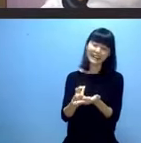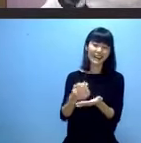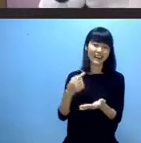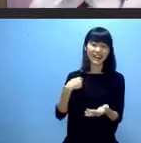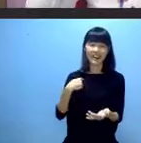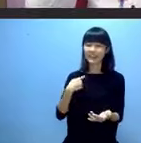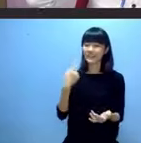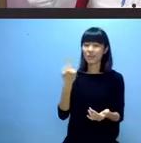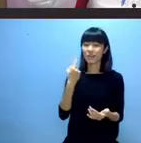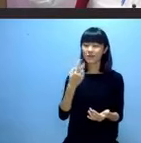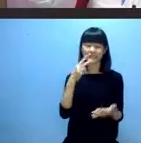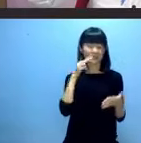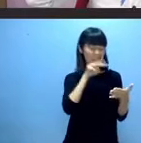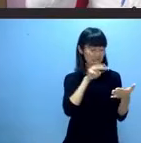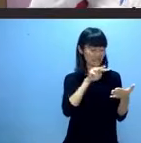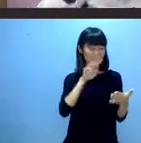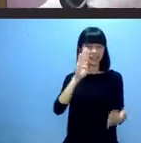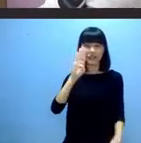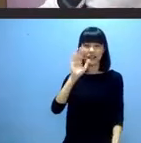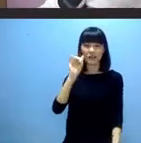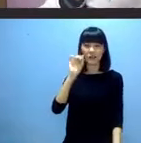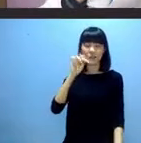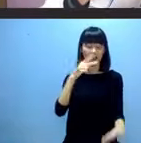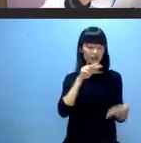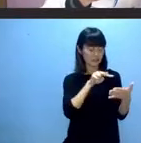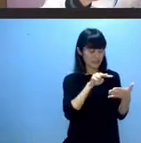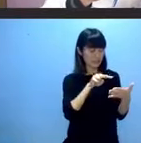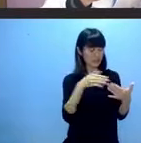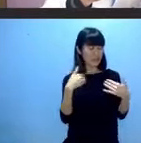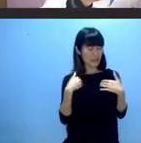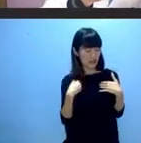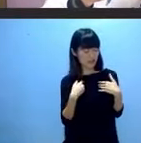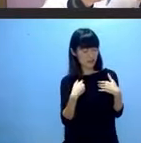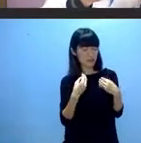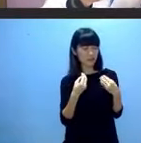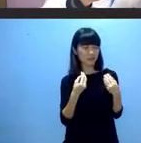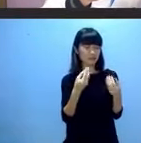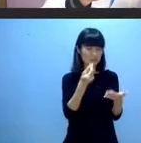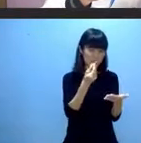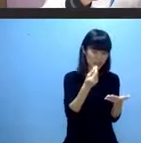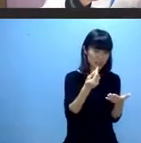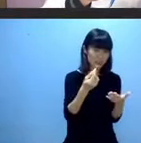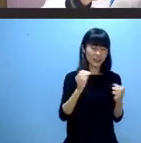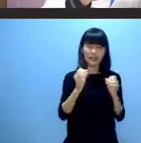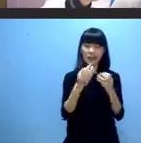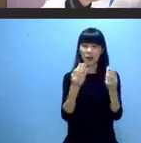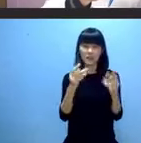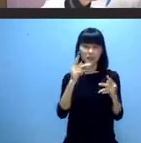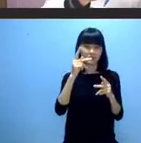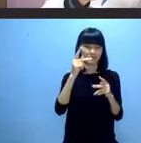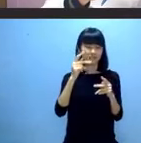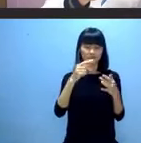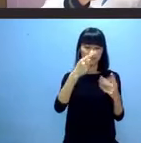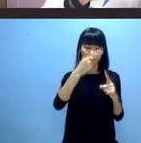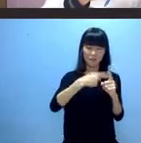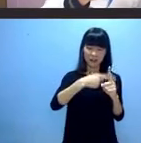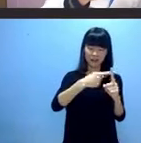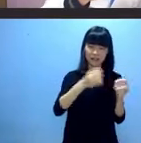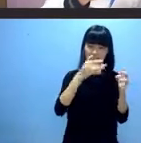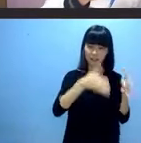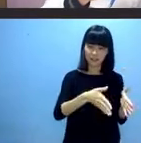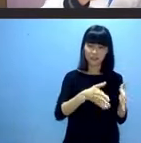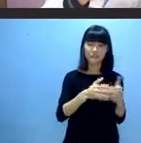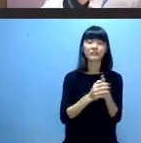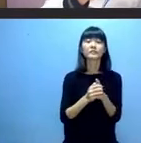our bank accounts, looking at the amount, trying to calculate, you know, how many more months we have left. Wow, I guess, yeah, there was also the